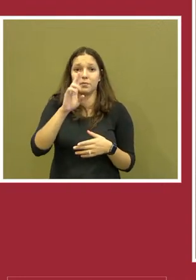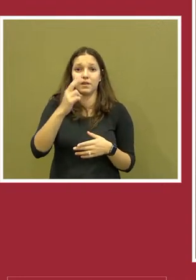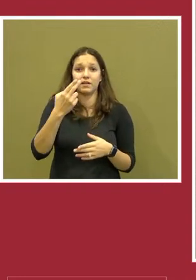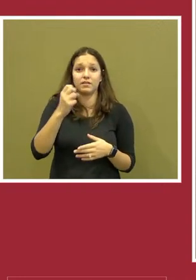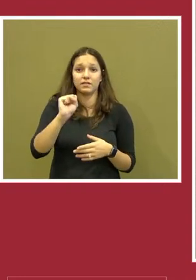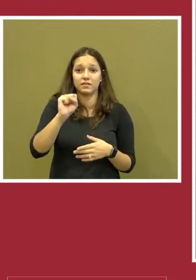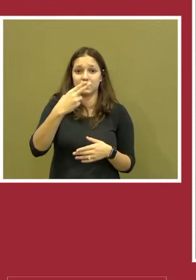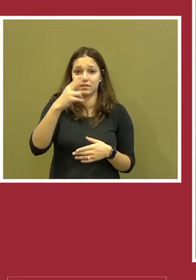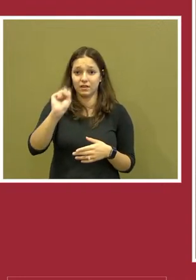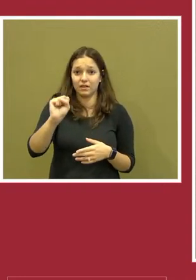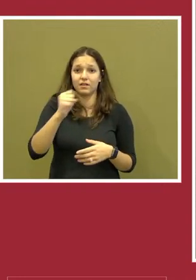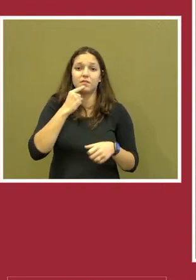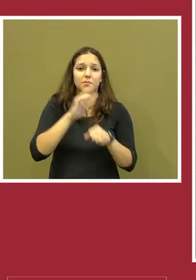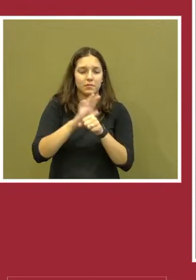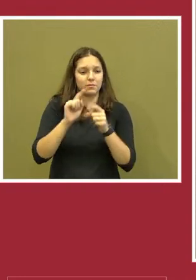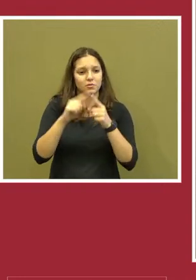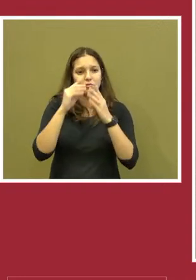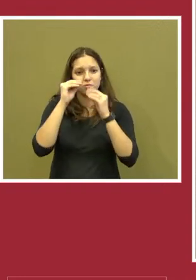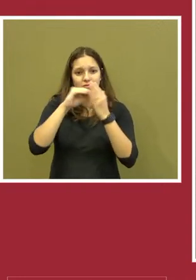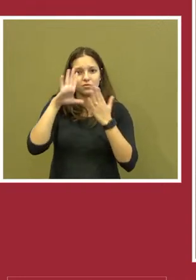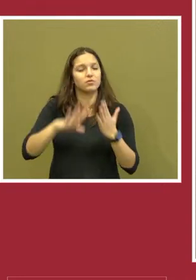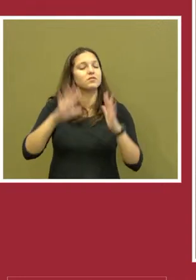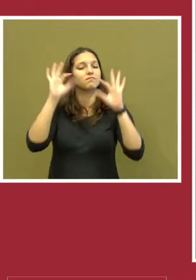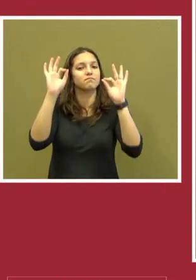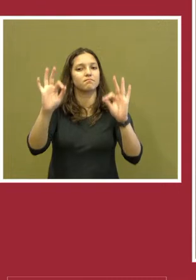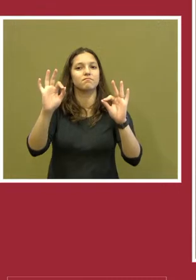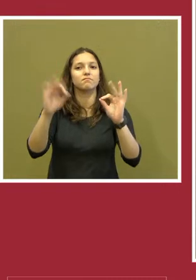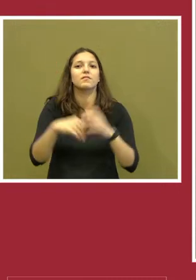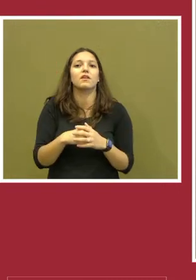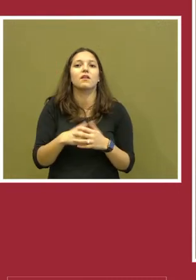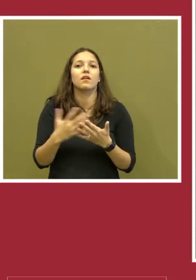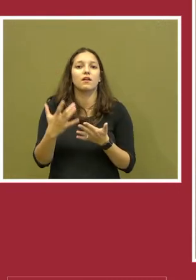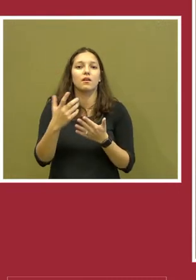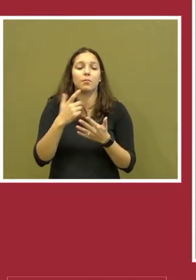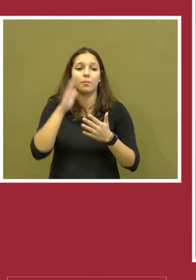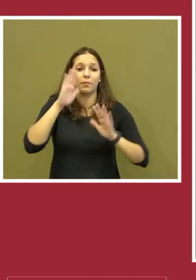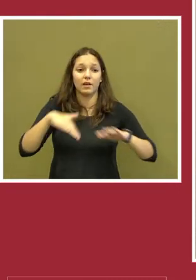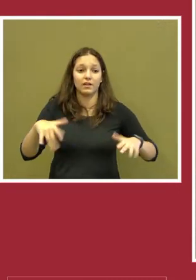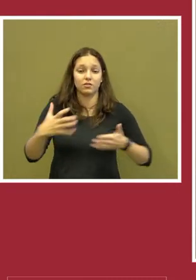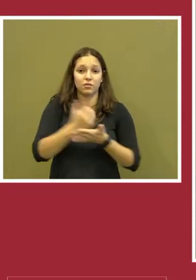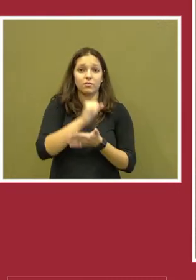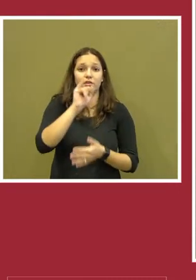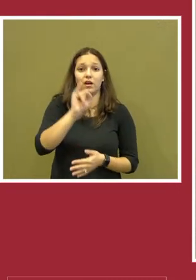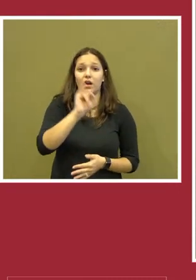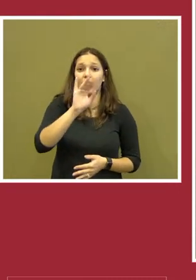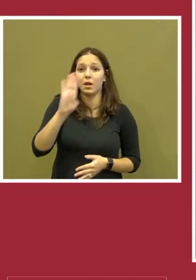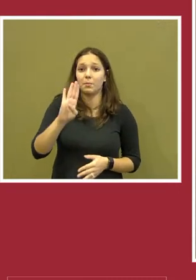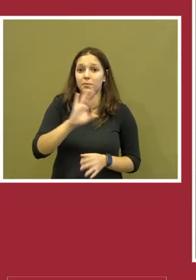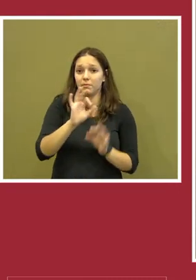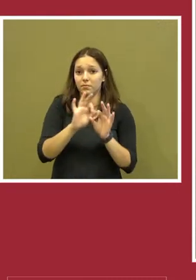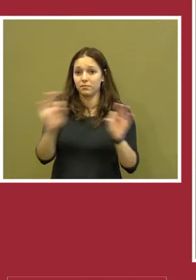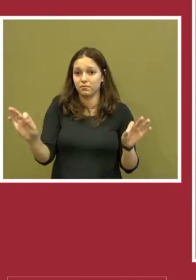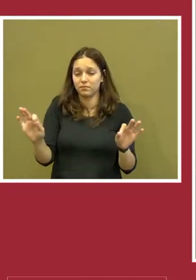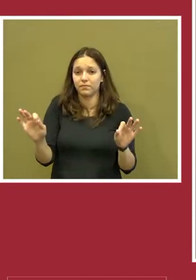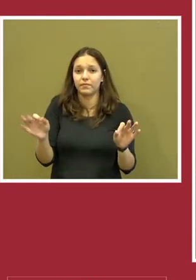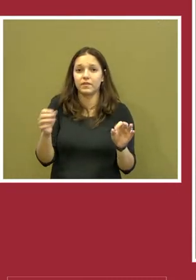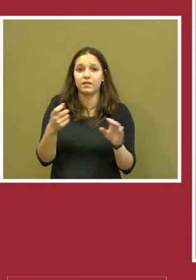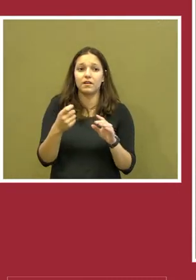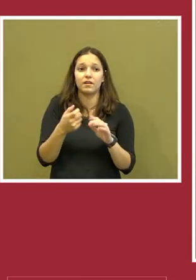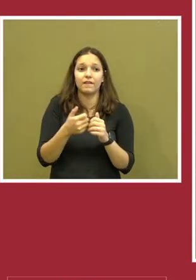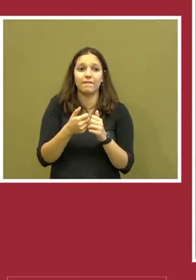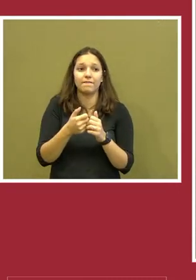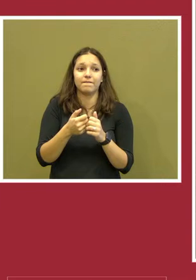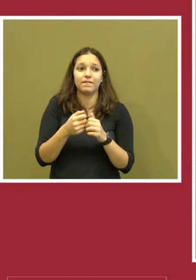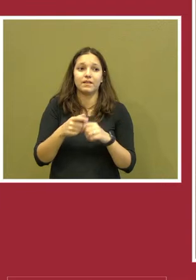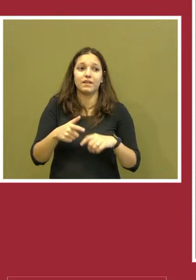to students is absolutely commendable. My child earned an International Baccalaureate Diploma in 2022, and in spite of the pandemic and the